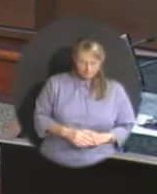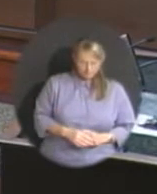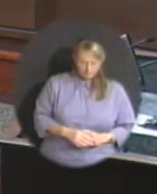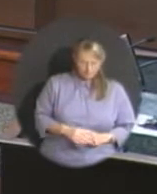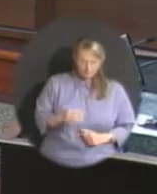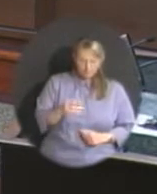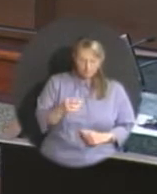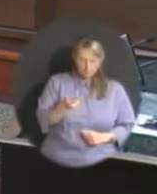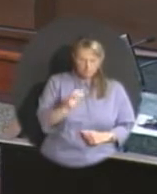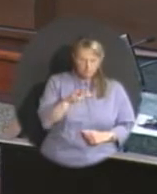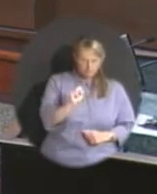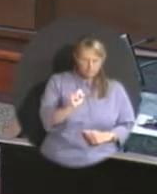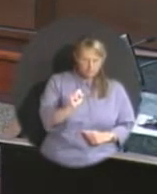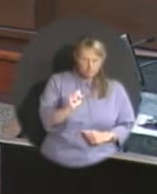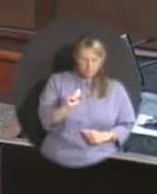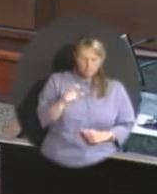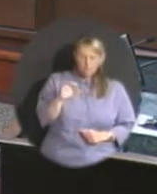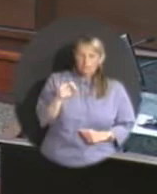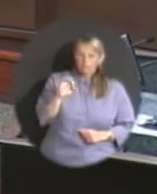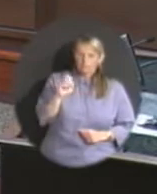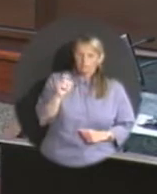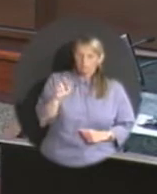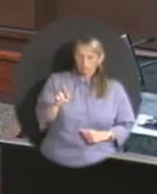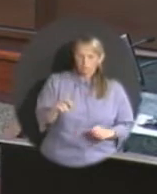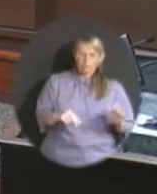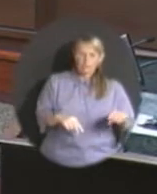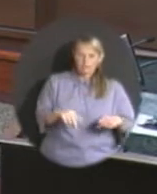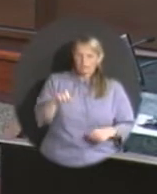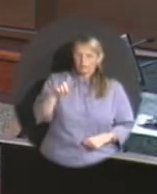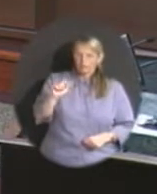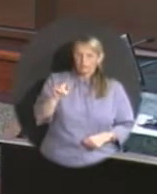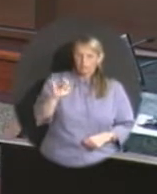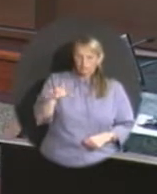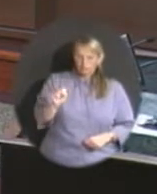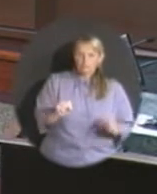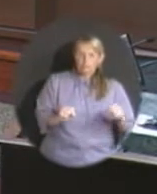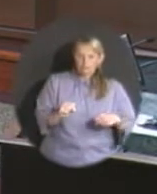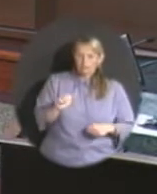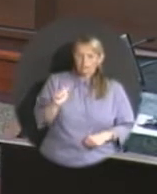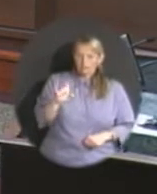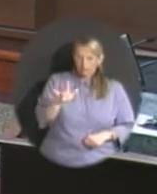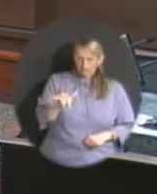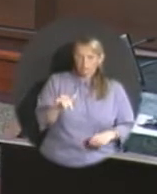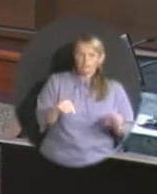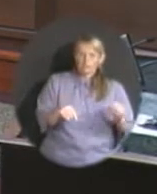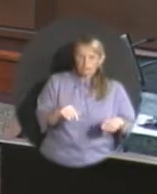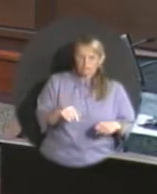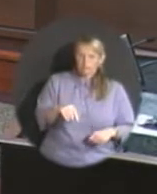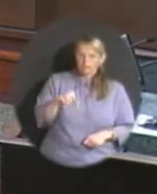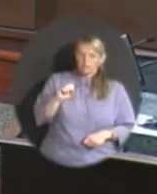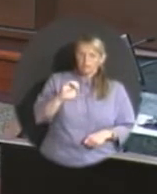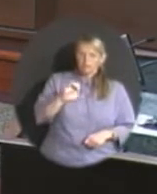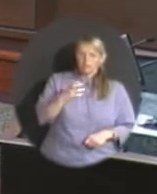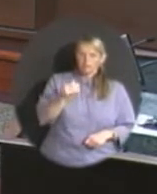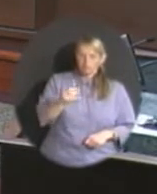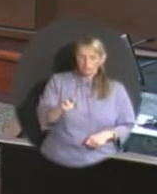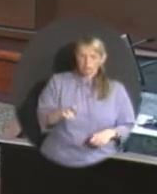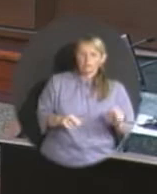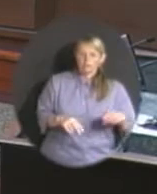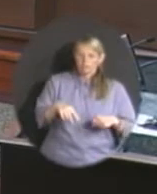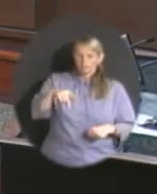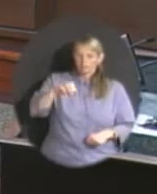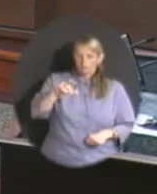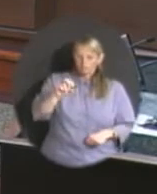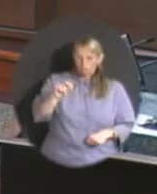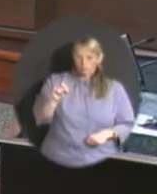Mrs. Hibbs? Mrs. Felter, Yes. Dr. Daniels. Yes. Ms. Ashley, Yes. Mr. Shear, Yes. Mr.